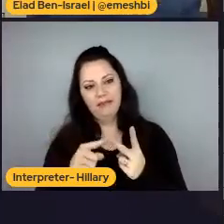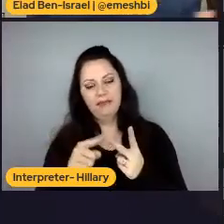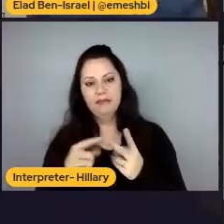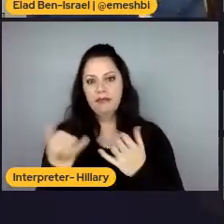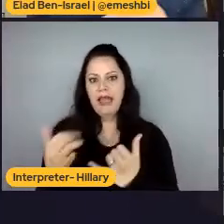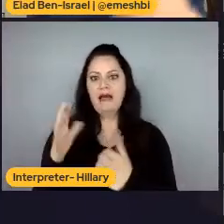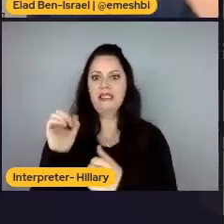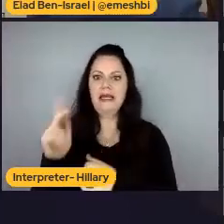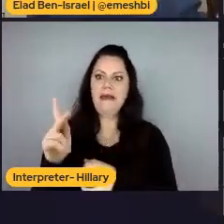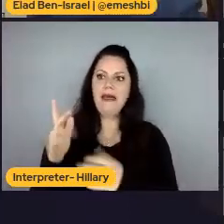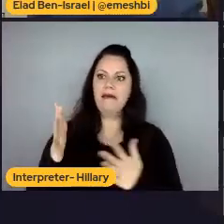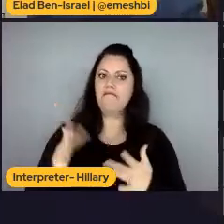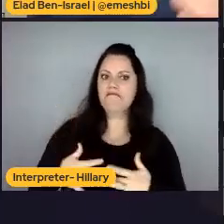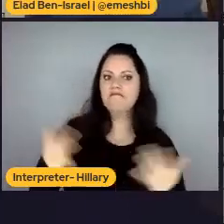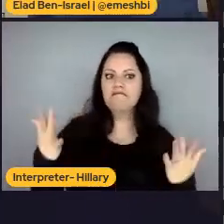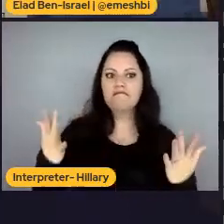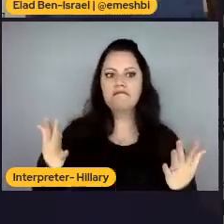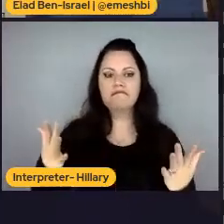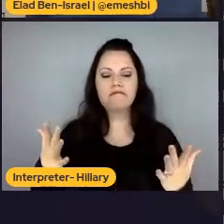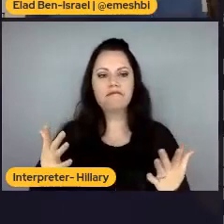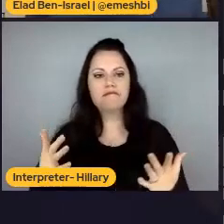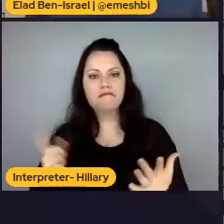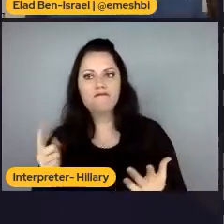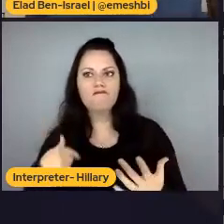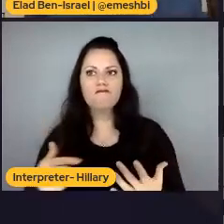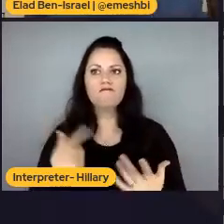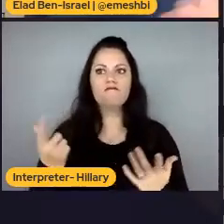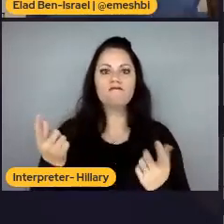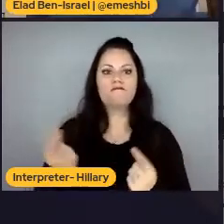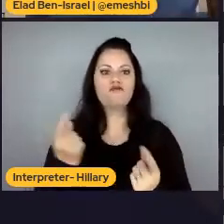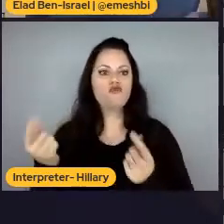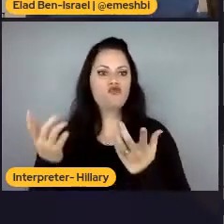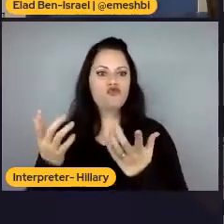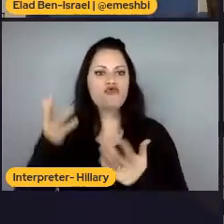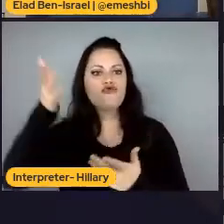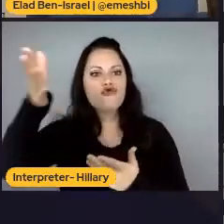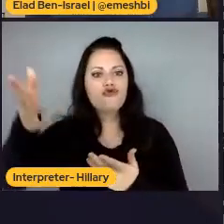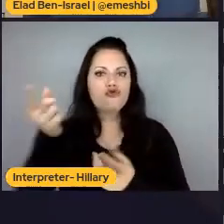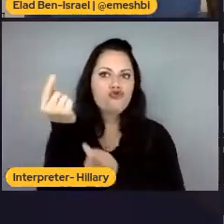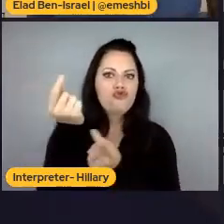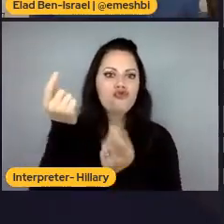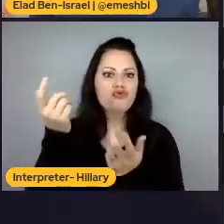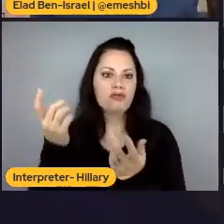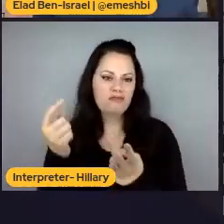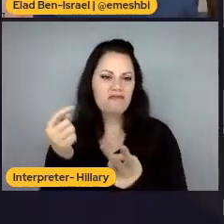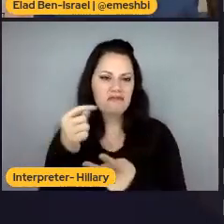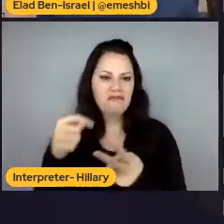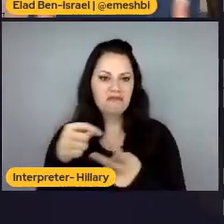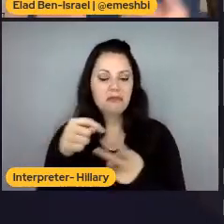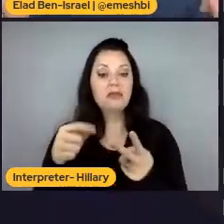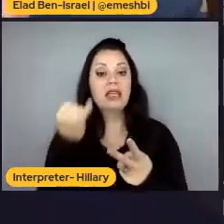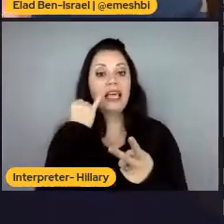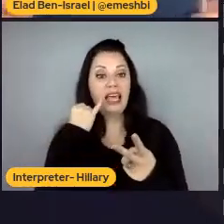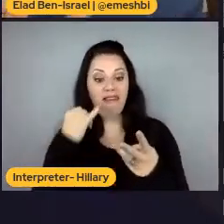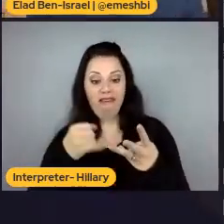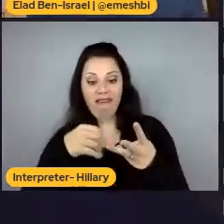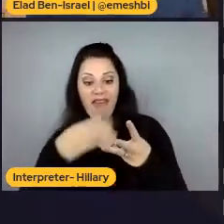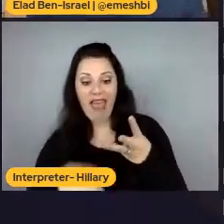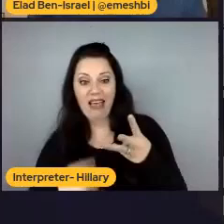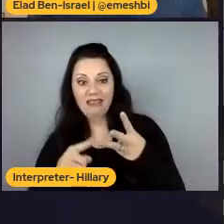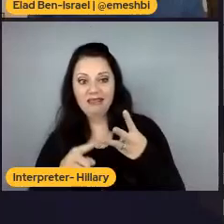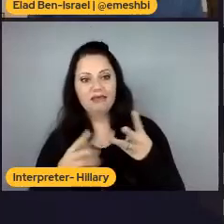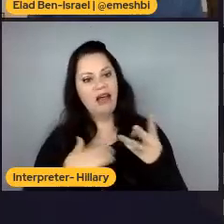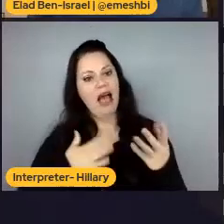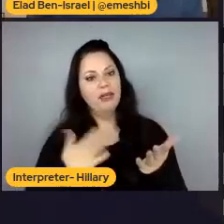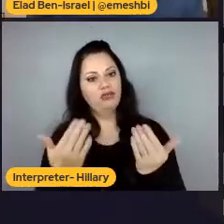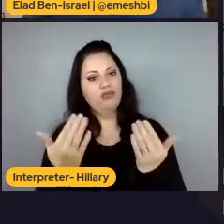are with the CDK, what are we up to, what are we thinking about for the future. And if we'll have some time at the end, I'm happy to take